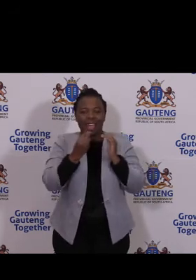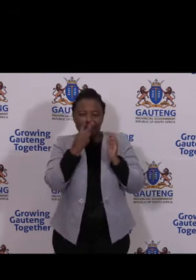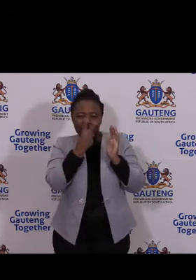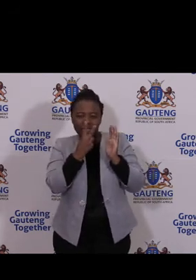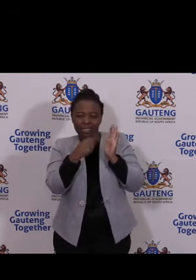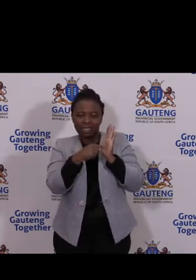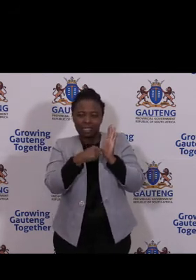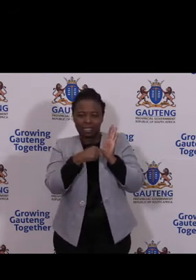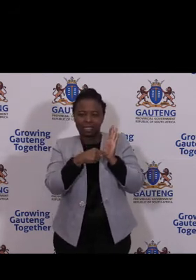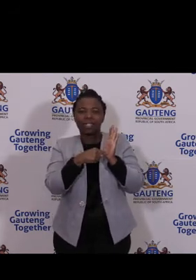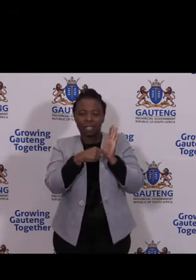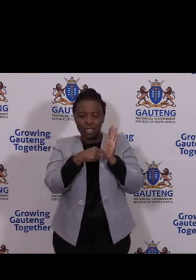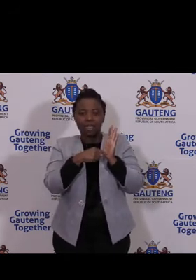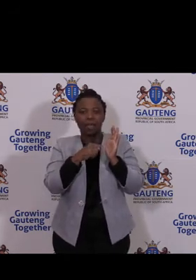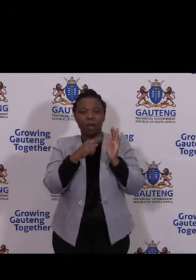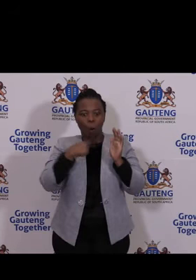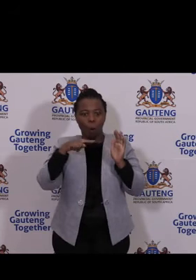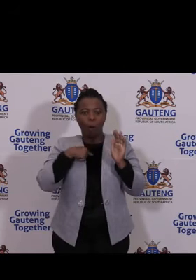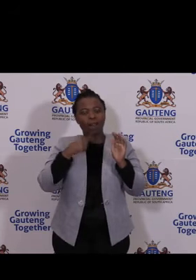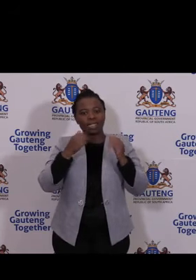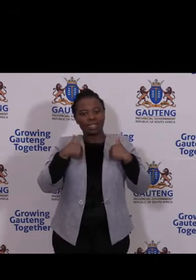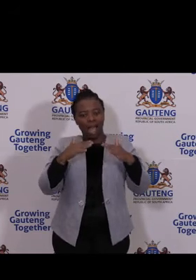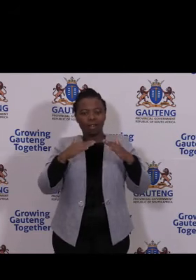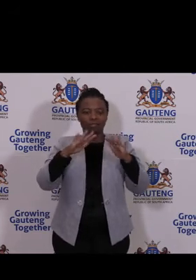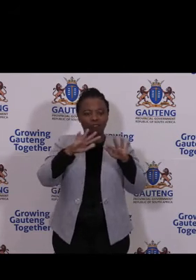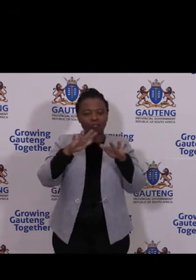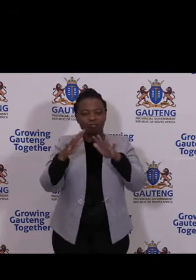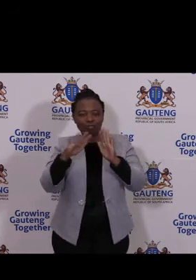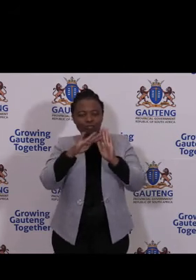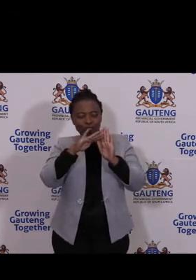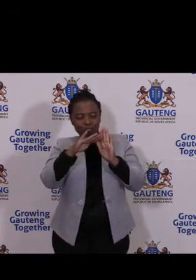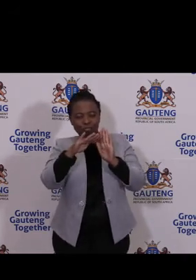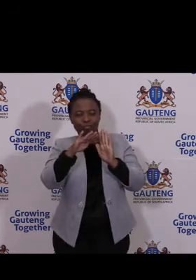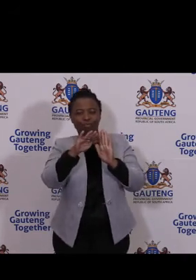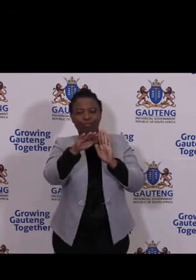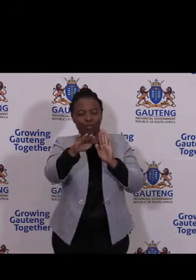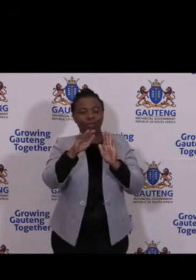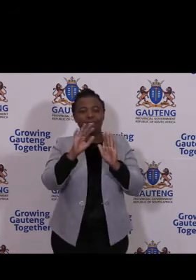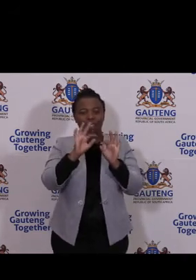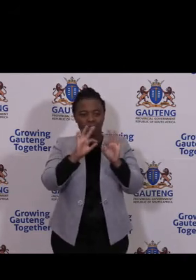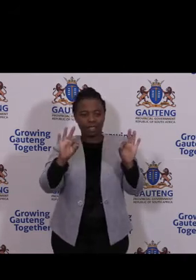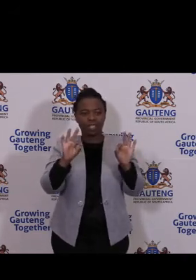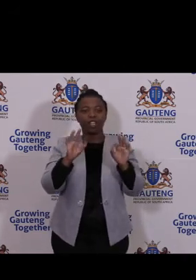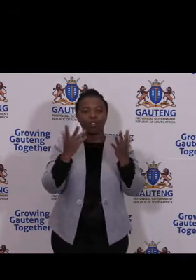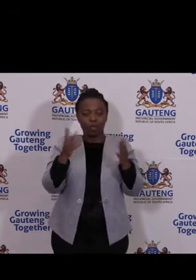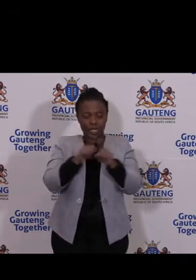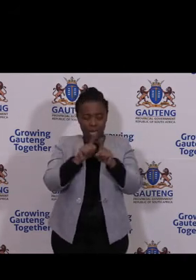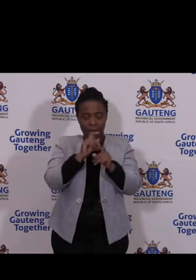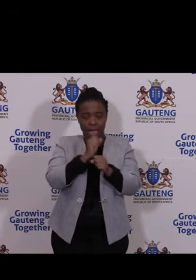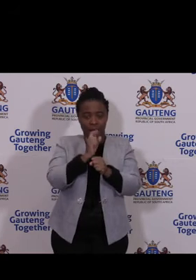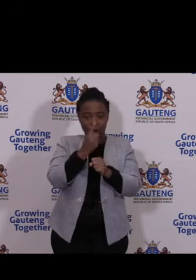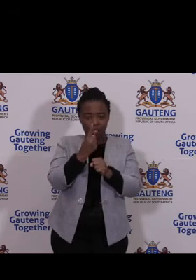we are starting to almost stabilize. The actual increment of daily cases in Gauteng has almost been stayed in the average of